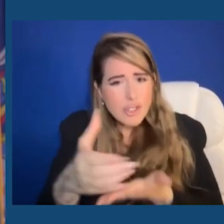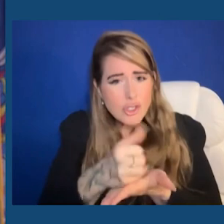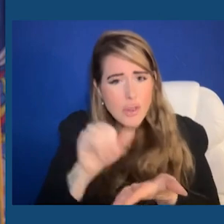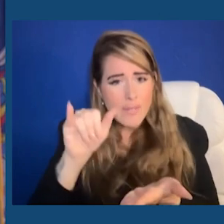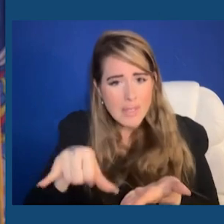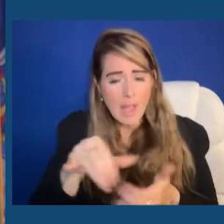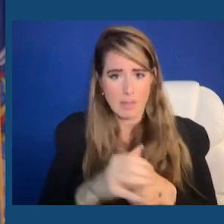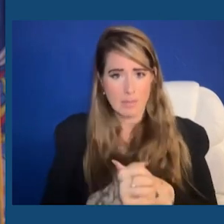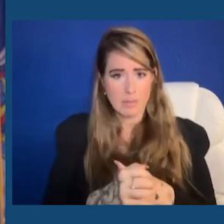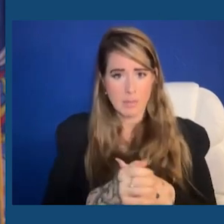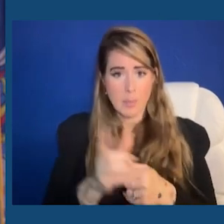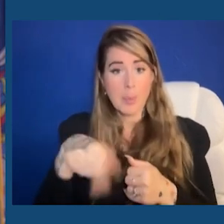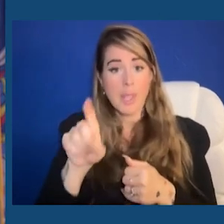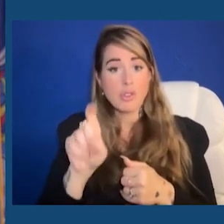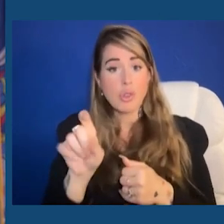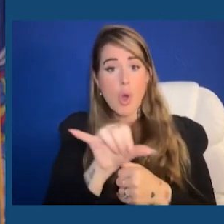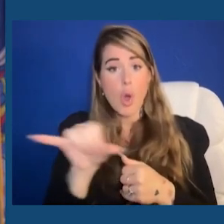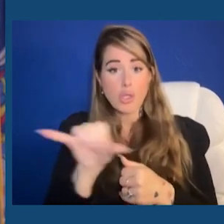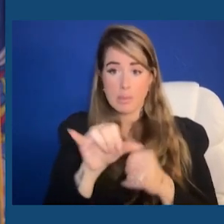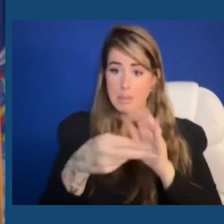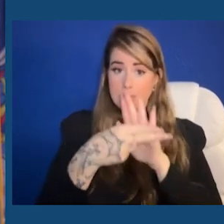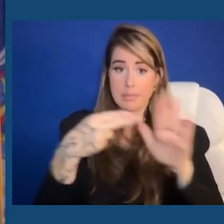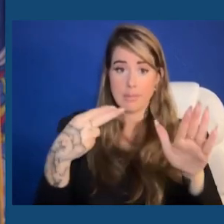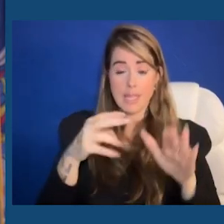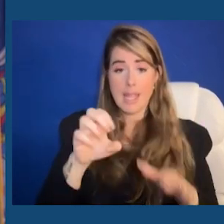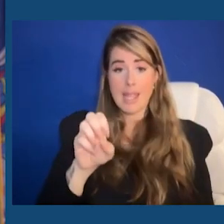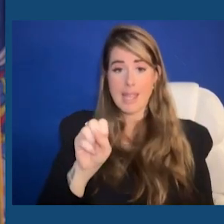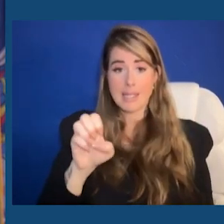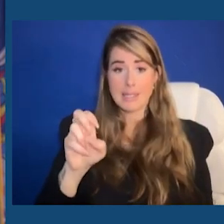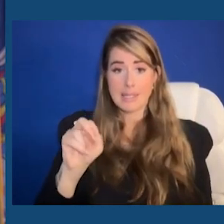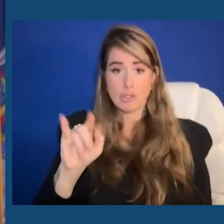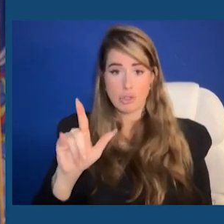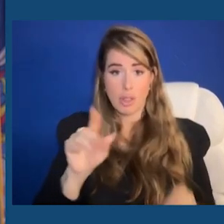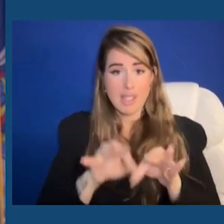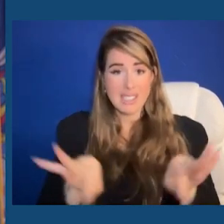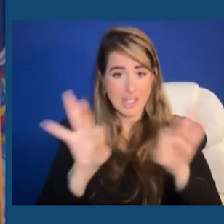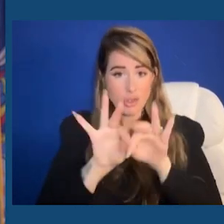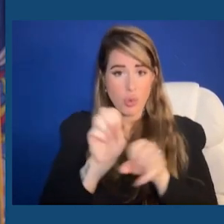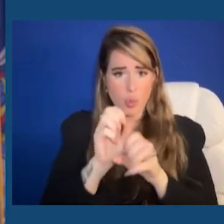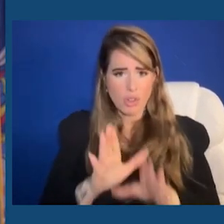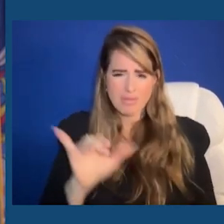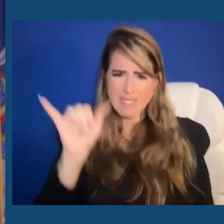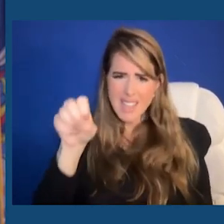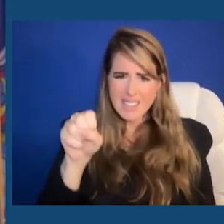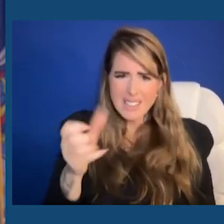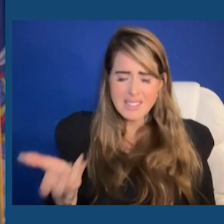They should be also considered essential workers. Yes, they should.